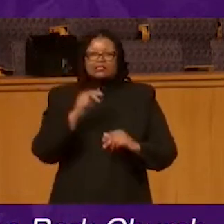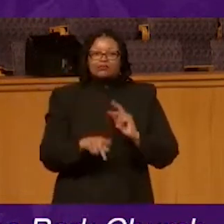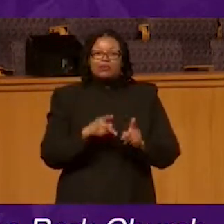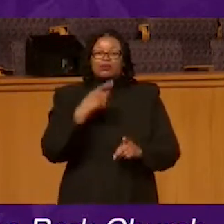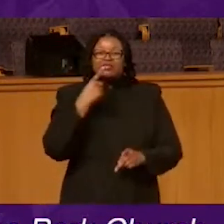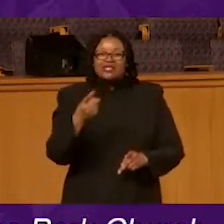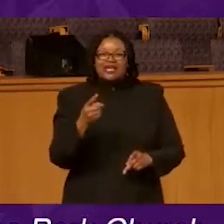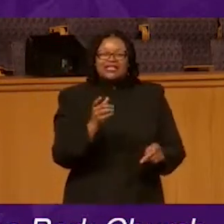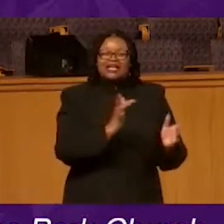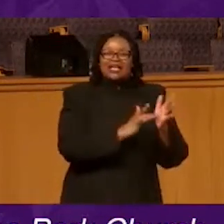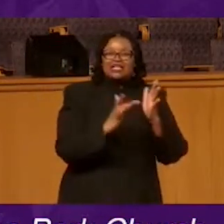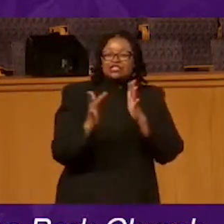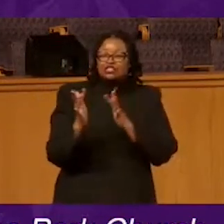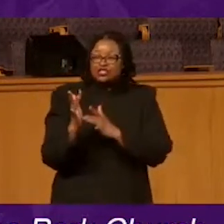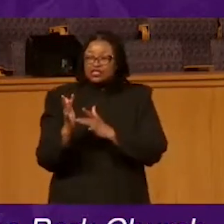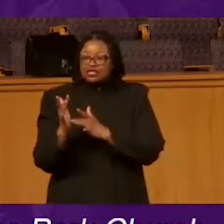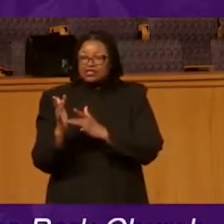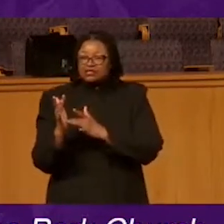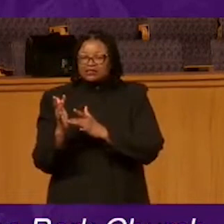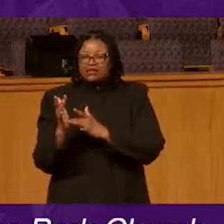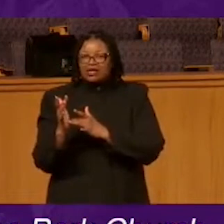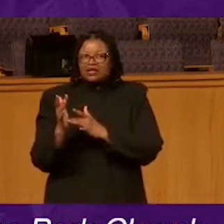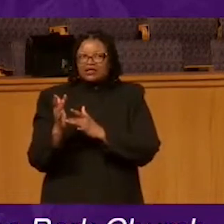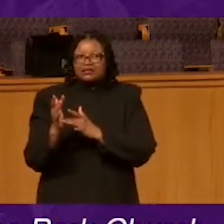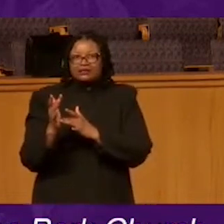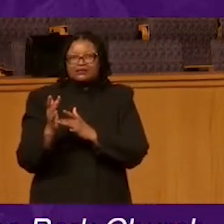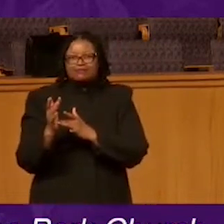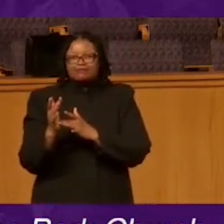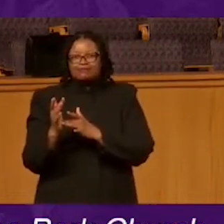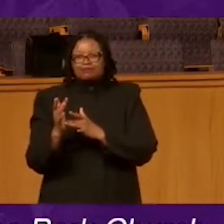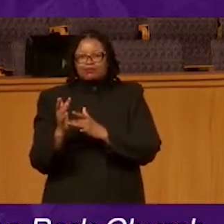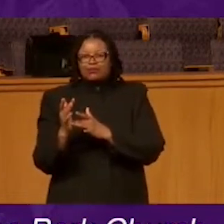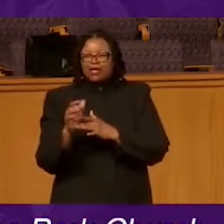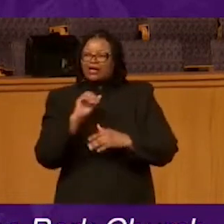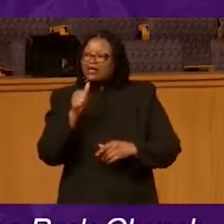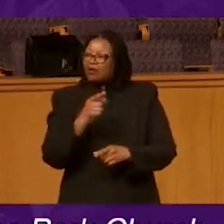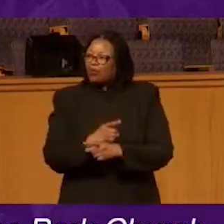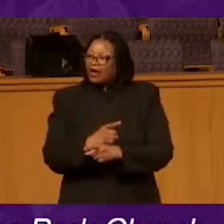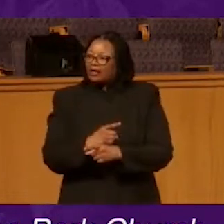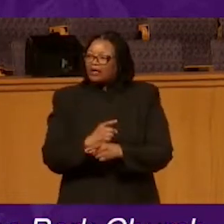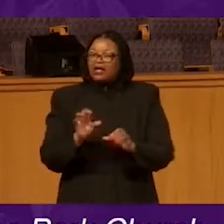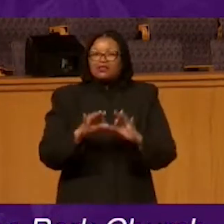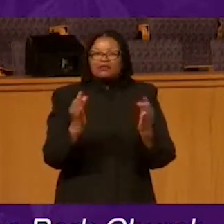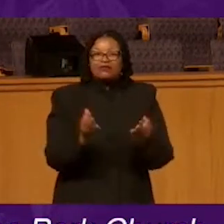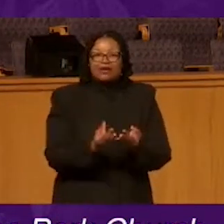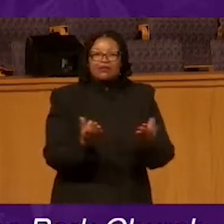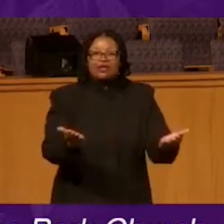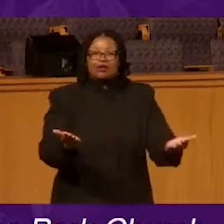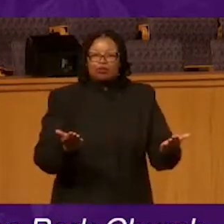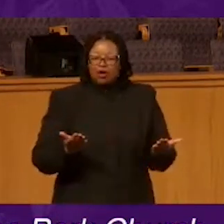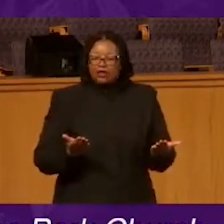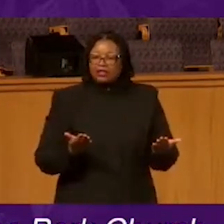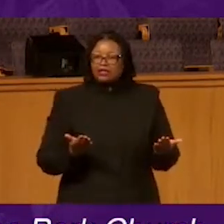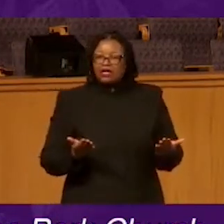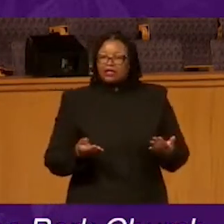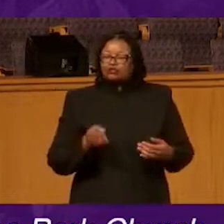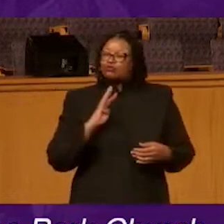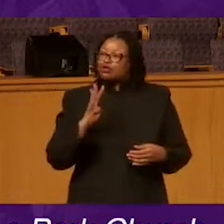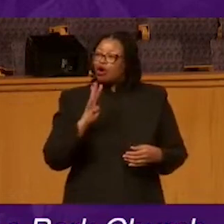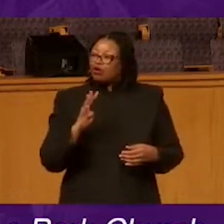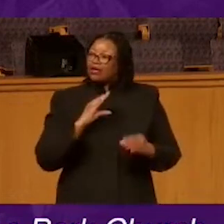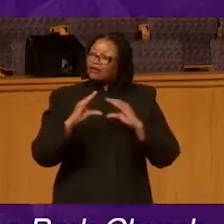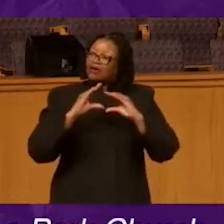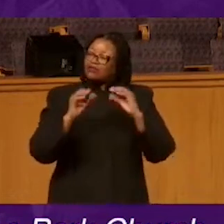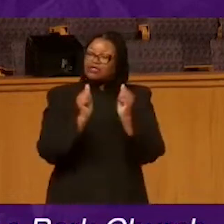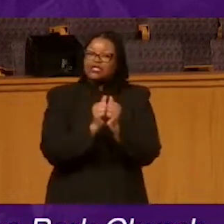is beside himself. The family wanted to do an intervention. The scribes were saying he was